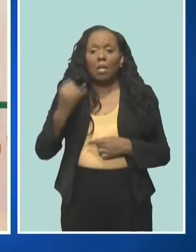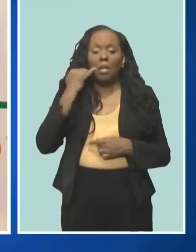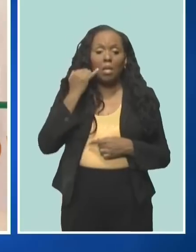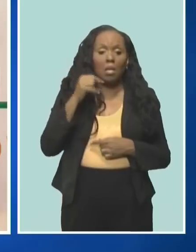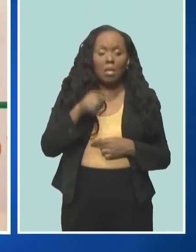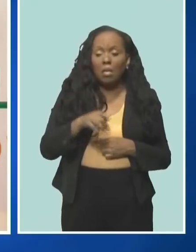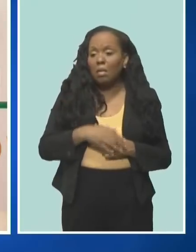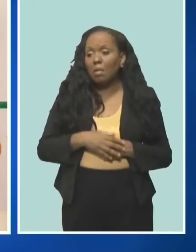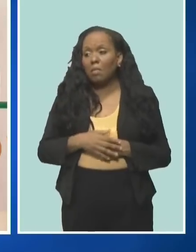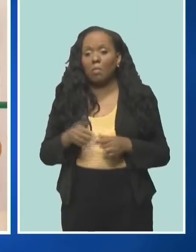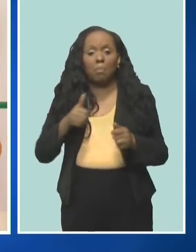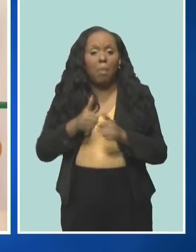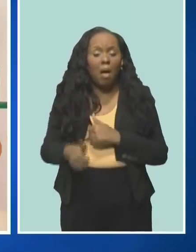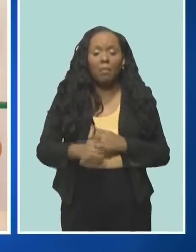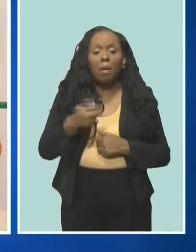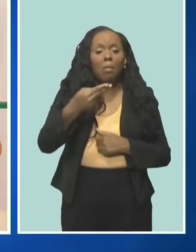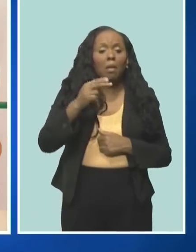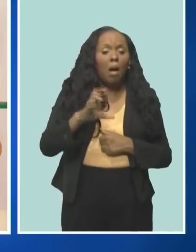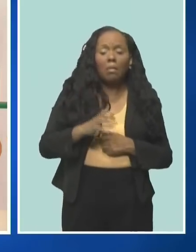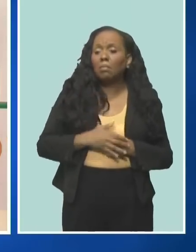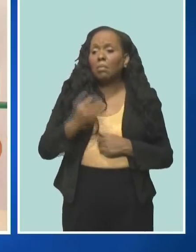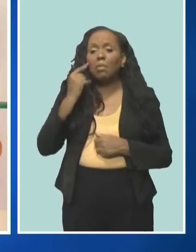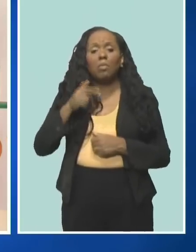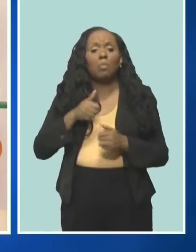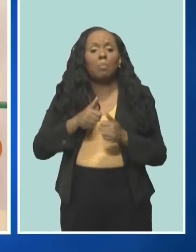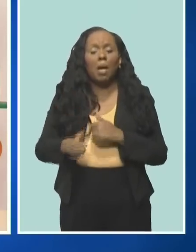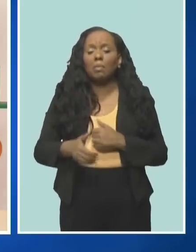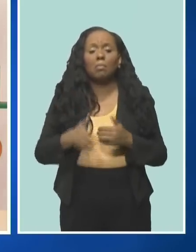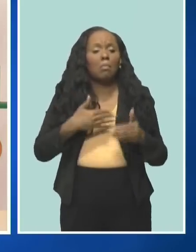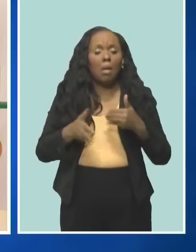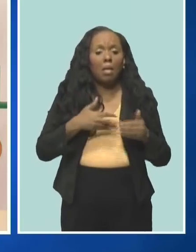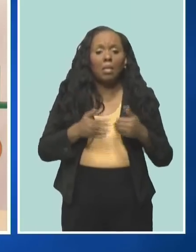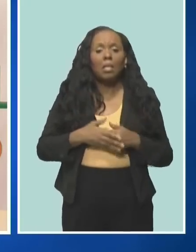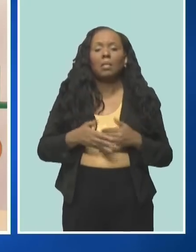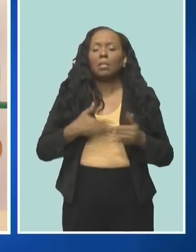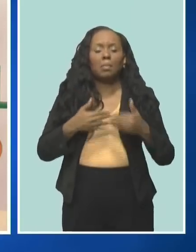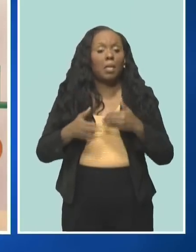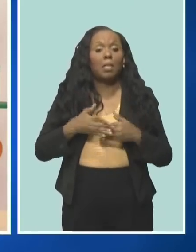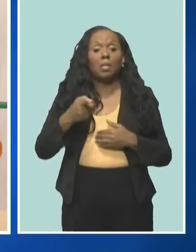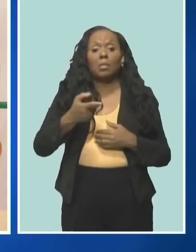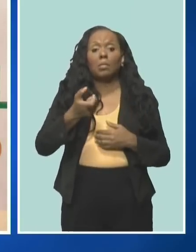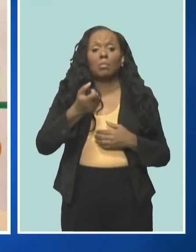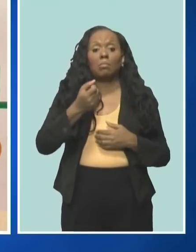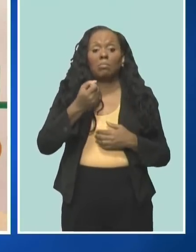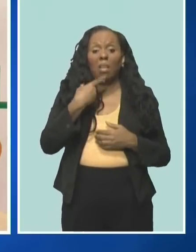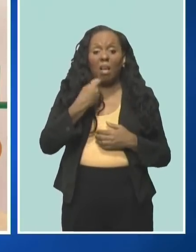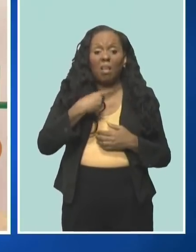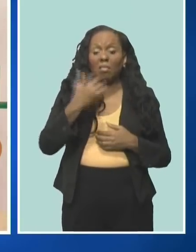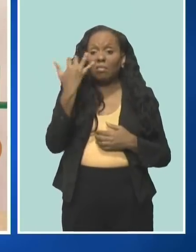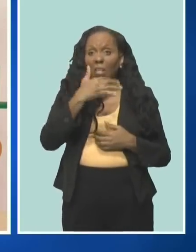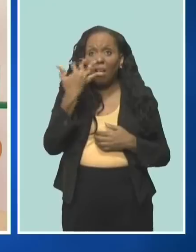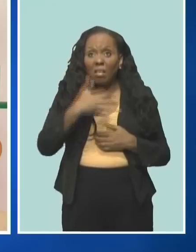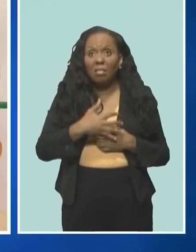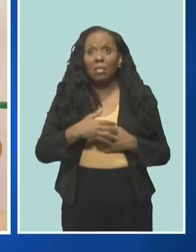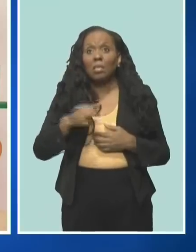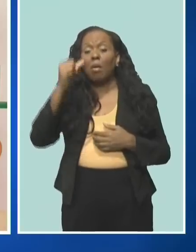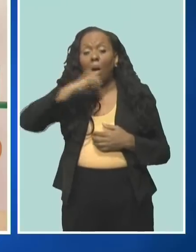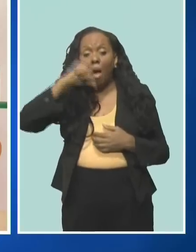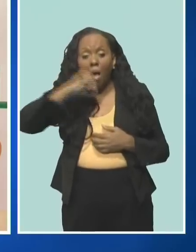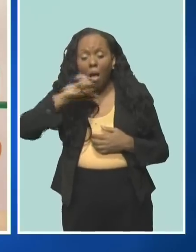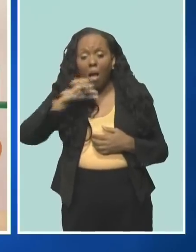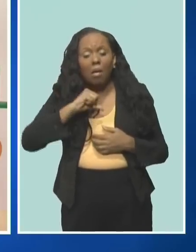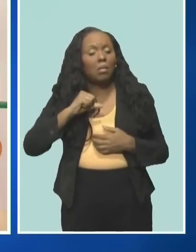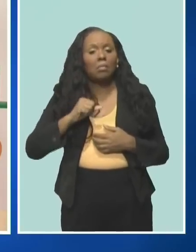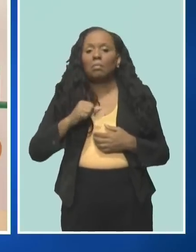live in, it don't work so. His grandma's go to church every week. It don't work so. Everybody understand me clearly? So you